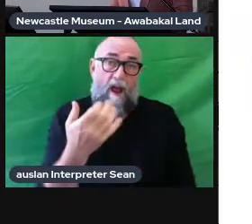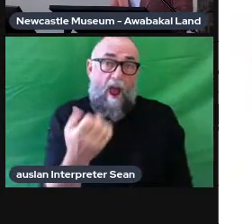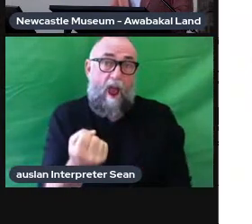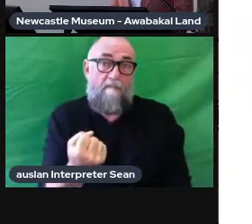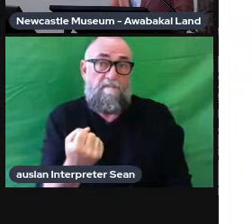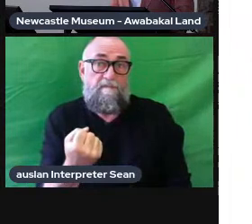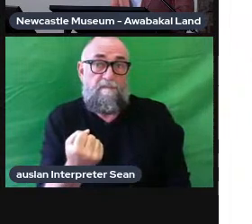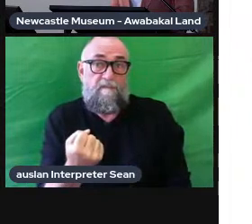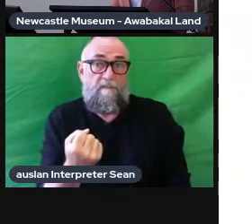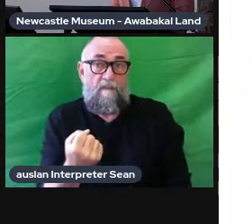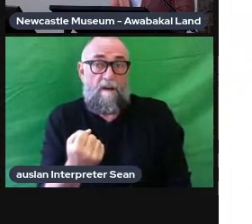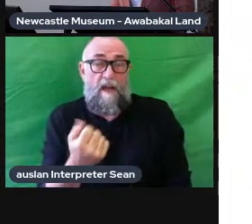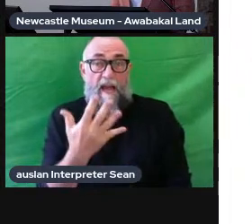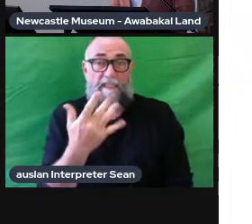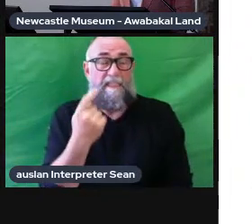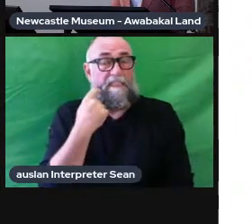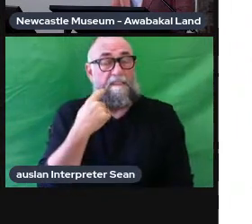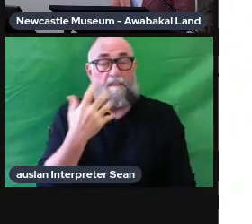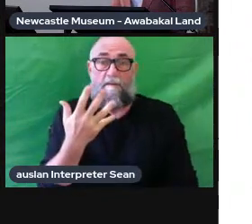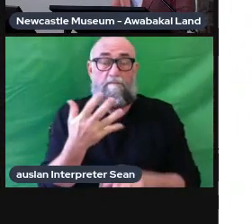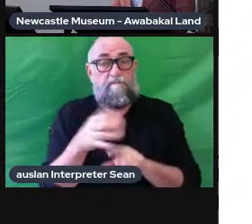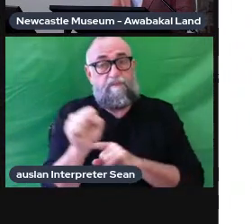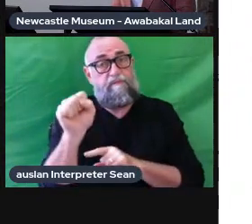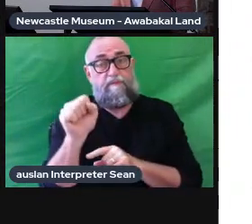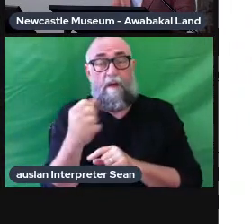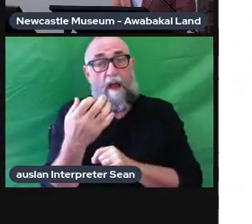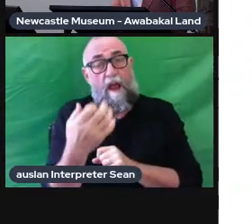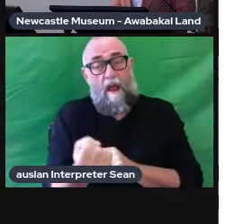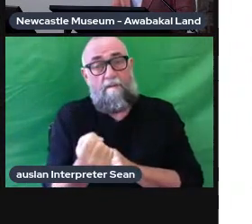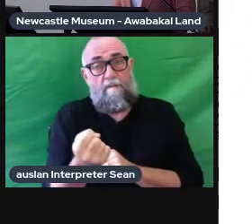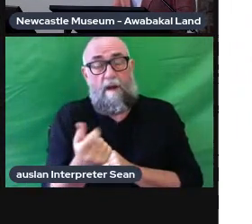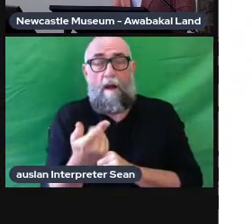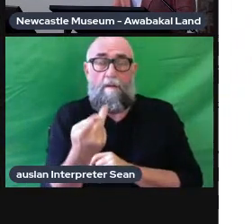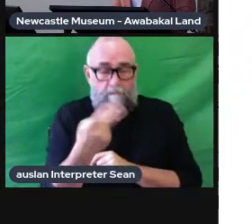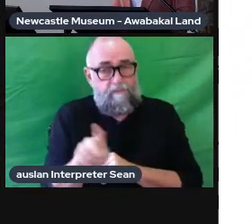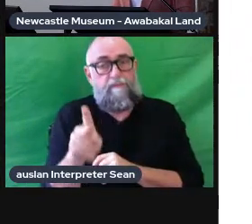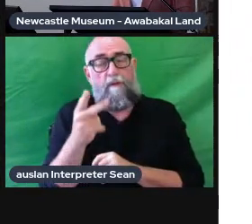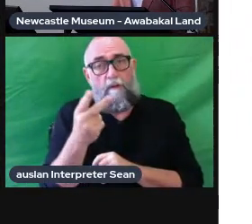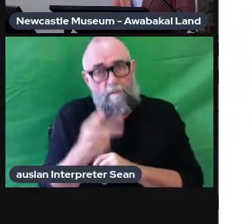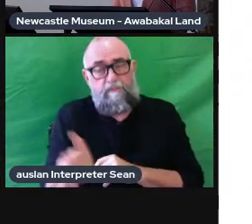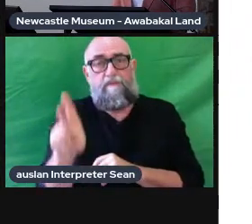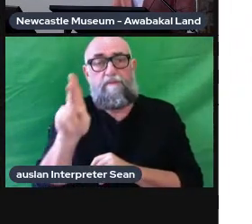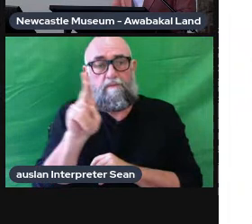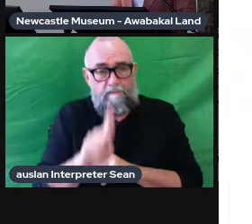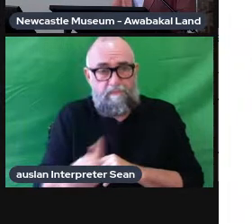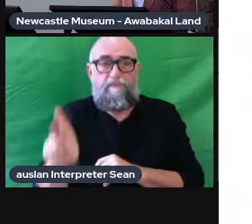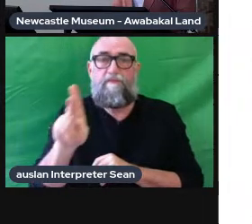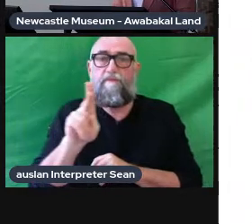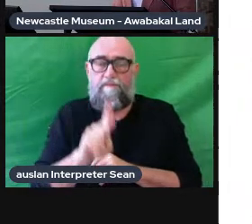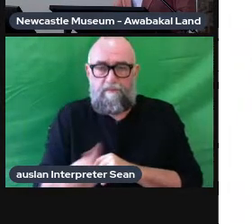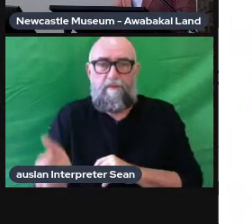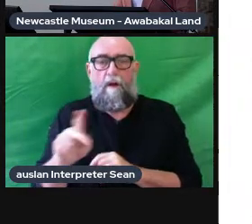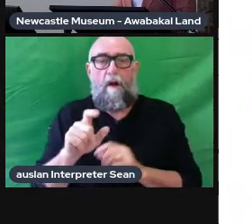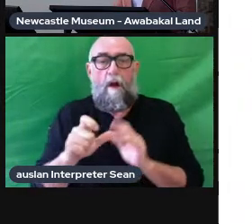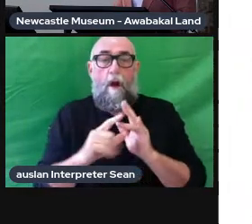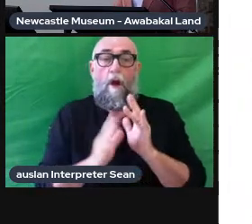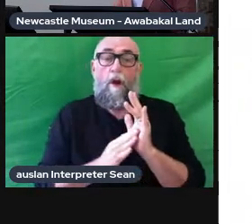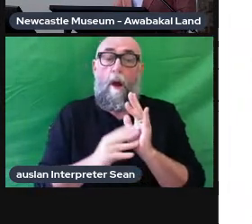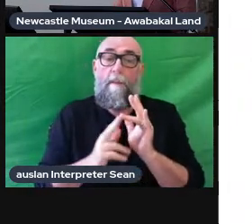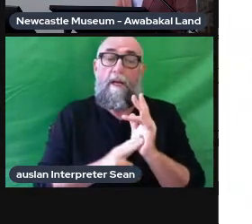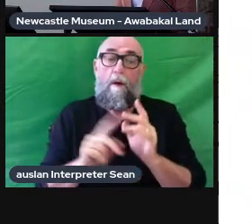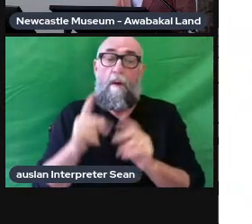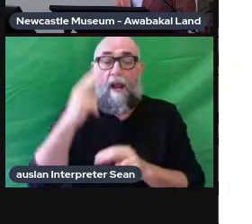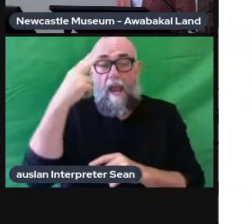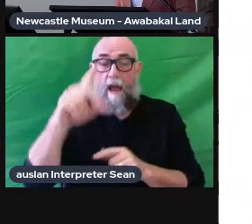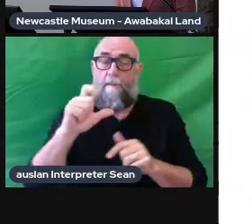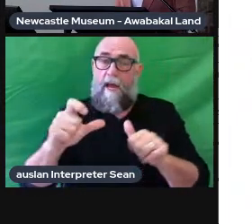also really predispose to stroke and recurrent strokes. One of the common ones is CADASIL, which is